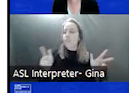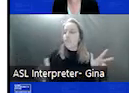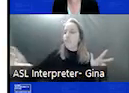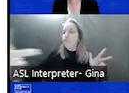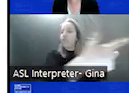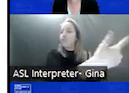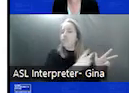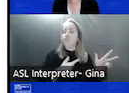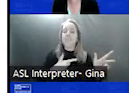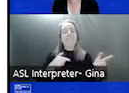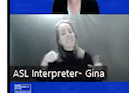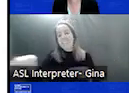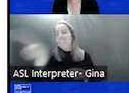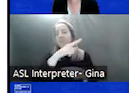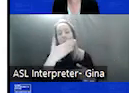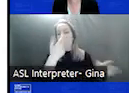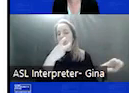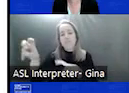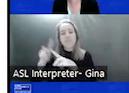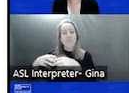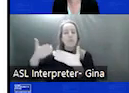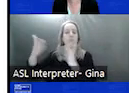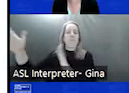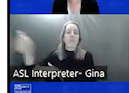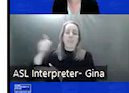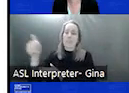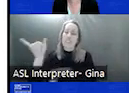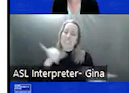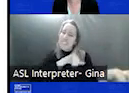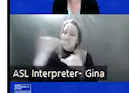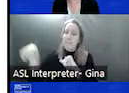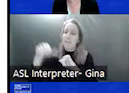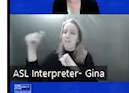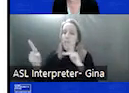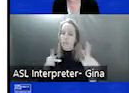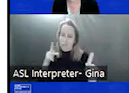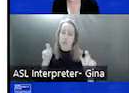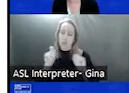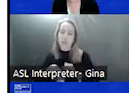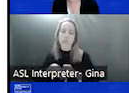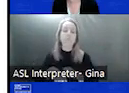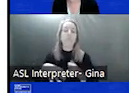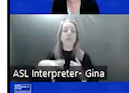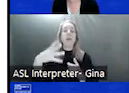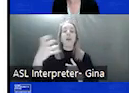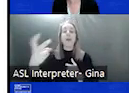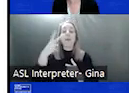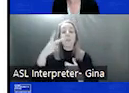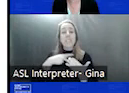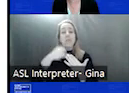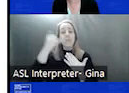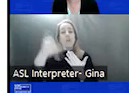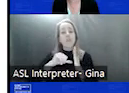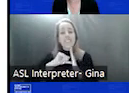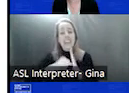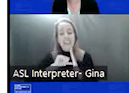public transportation just like everybody else. And I would love to see the project put a strong emphasis